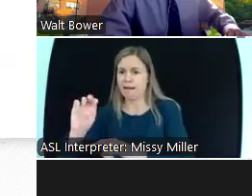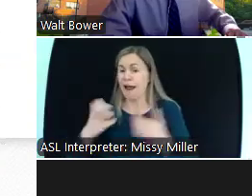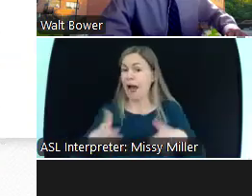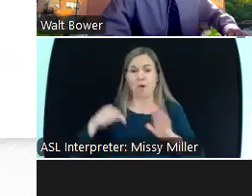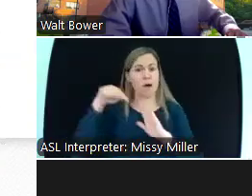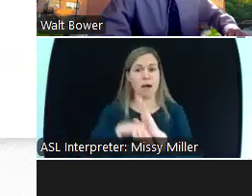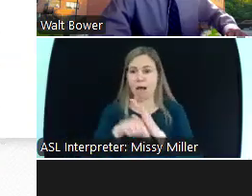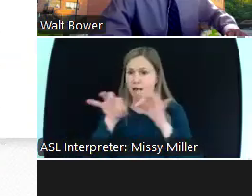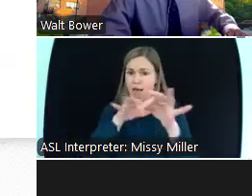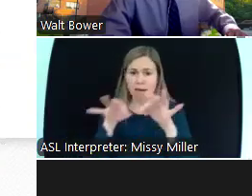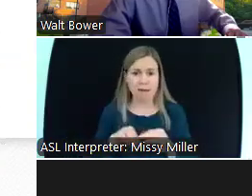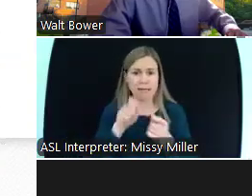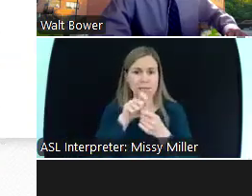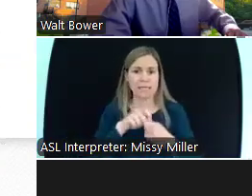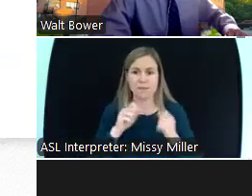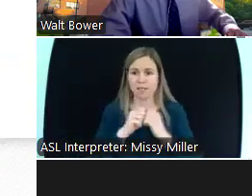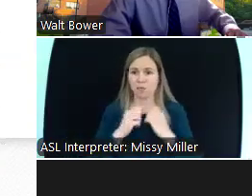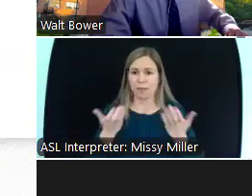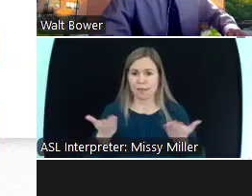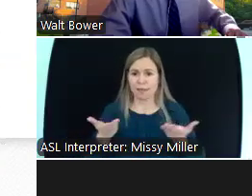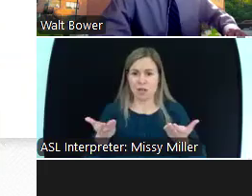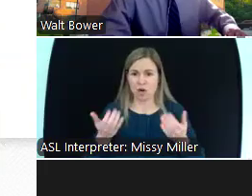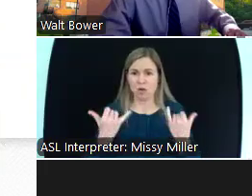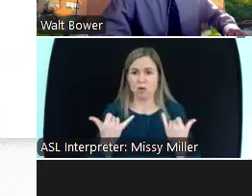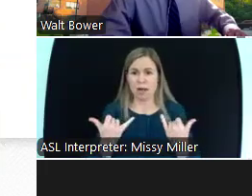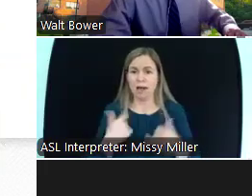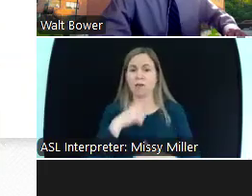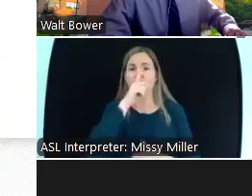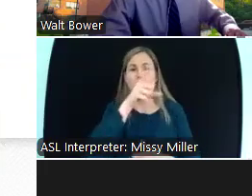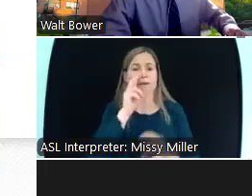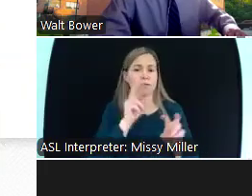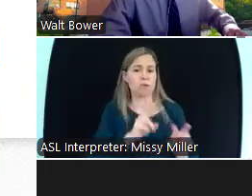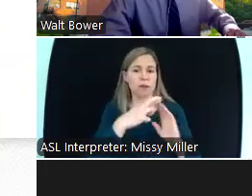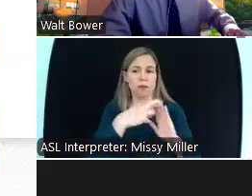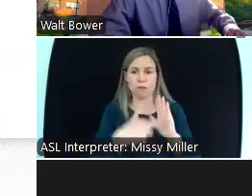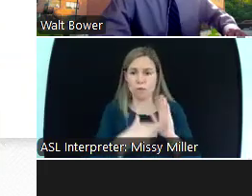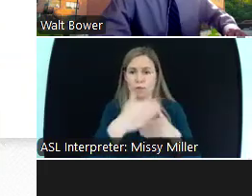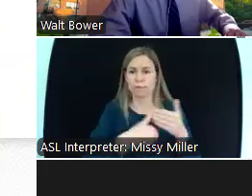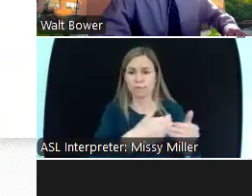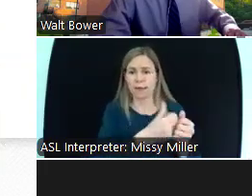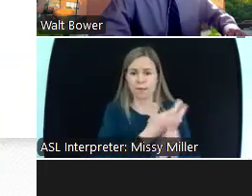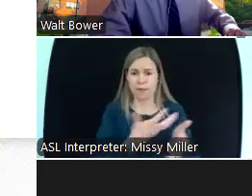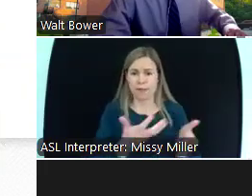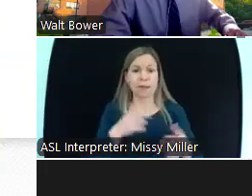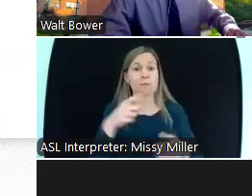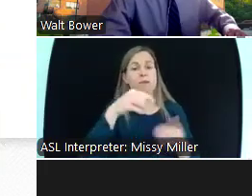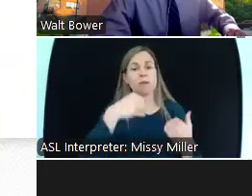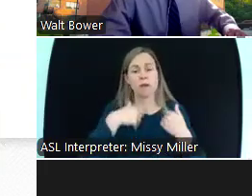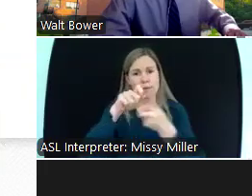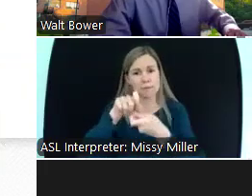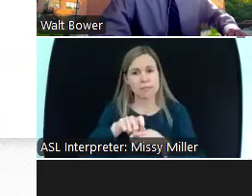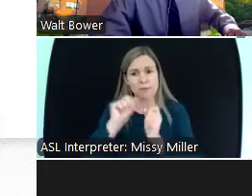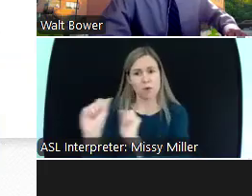just because I think that you need to really look at the regulation. But if you have specific questions based